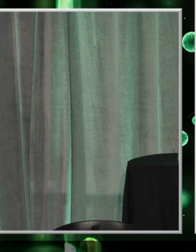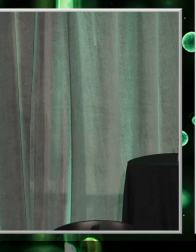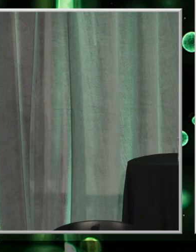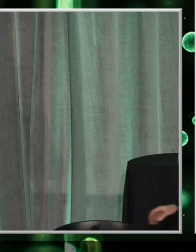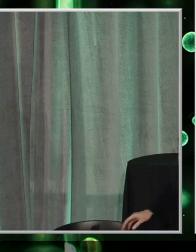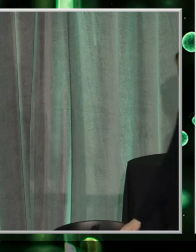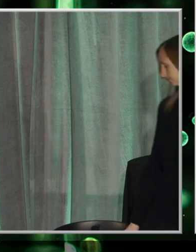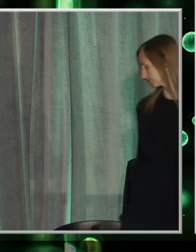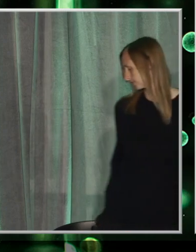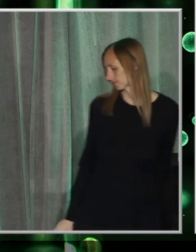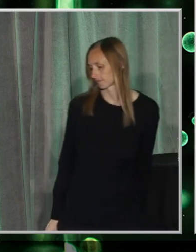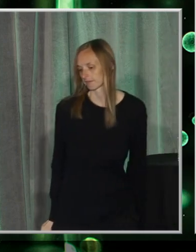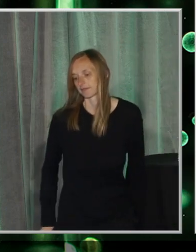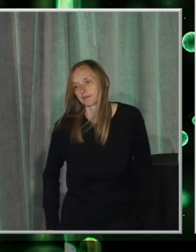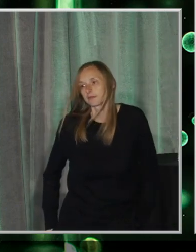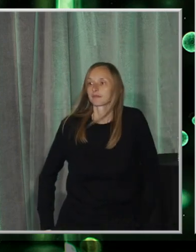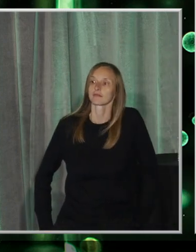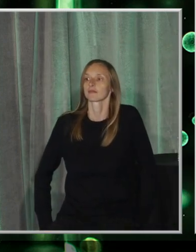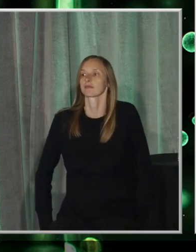Absolutely